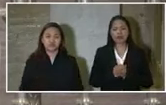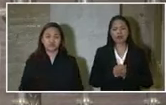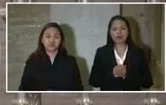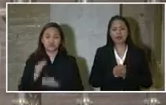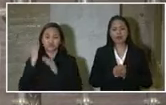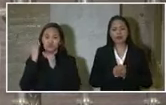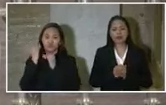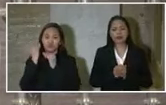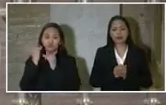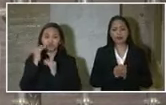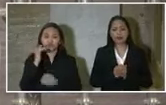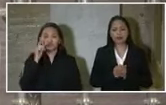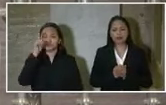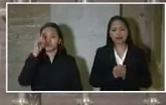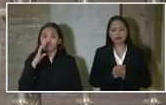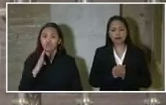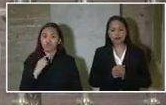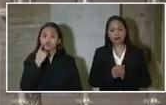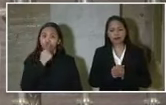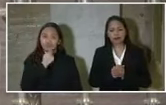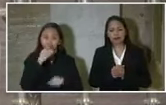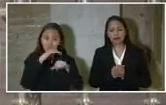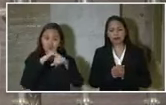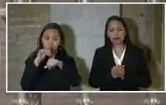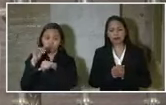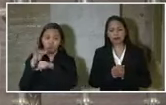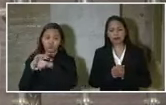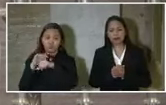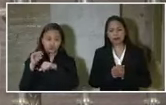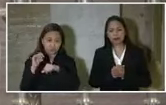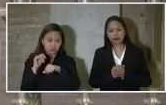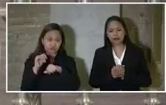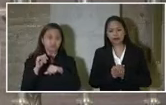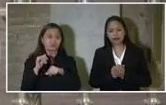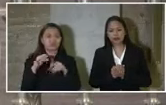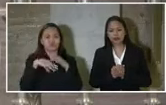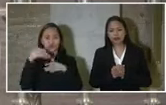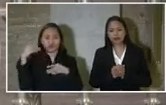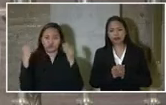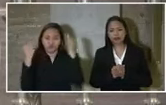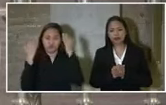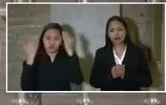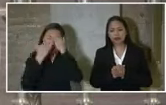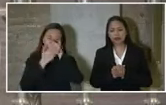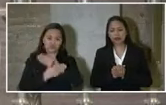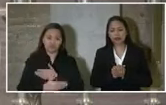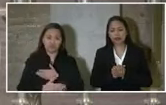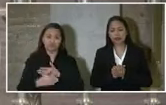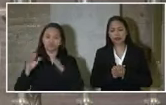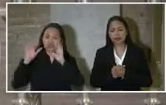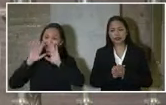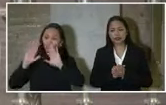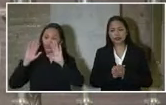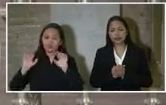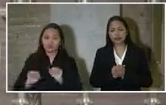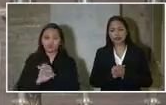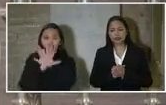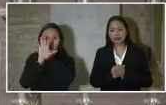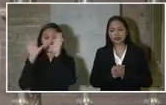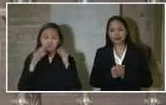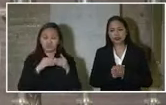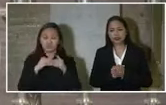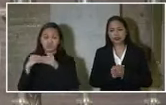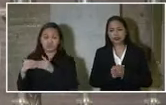May God, who has called you out of darkness into his wonderful light, pour out